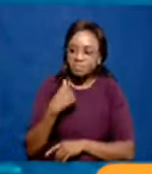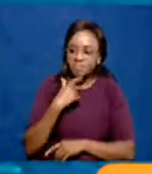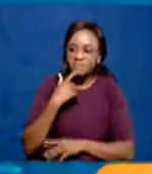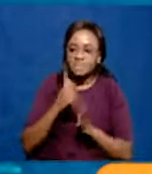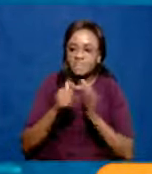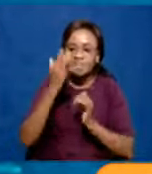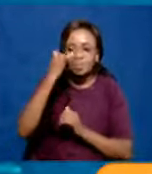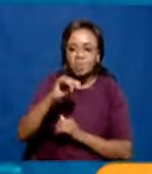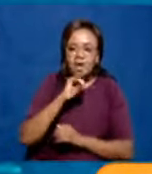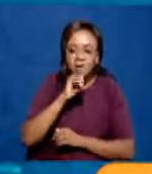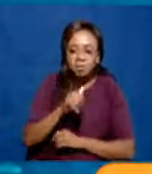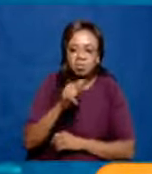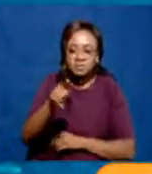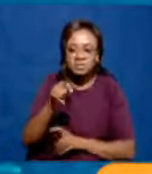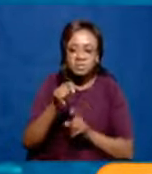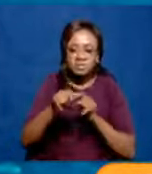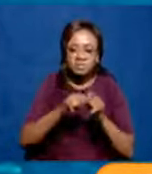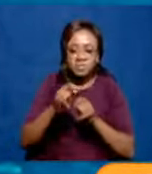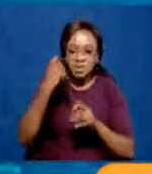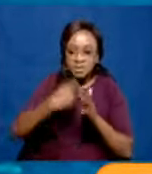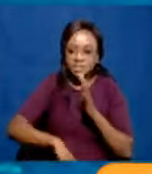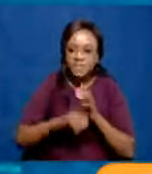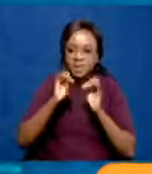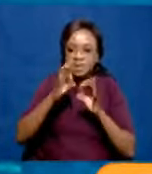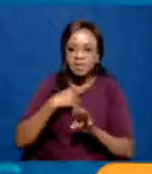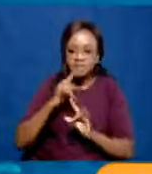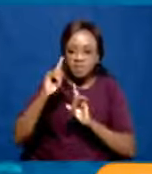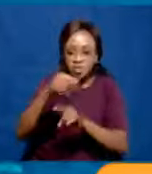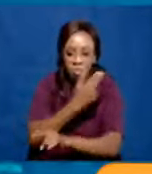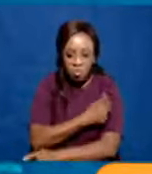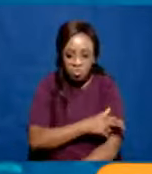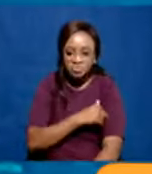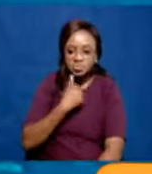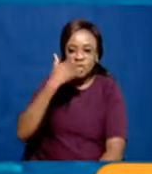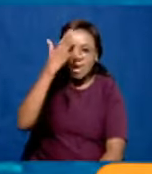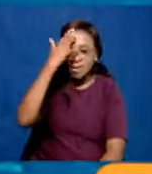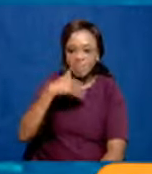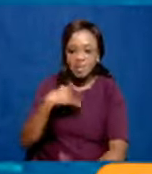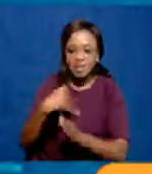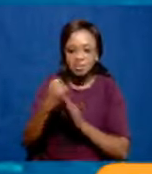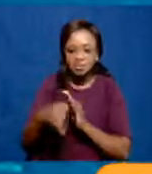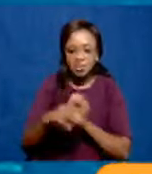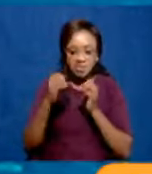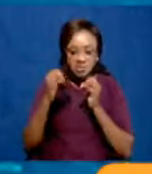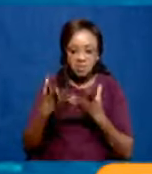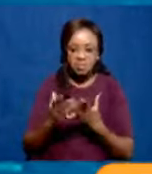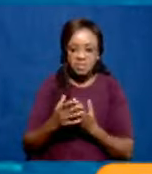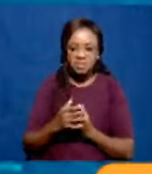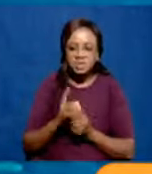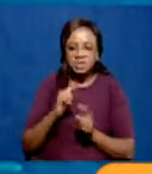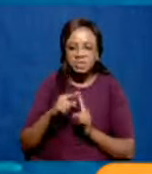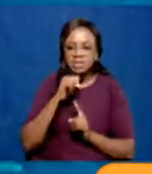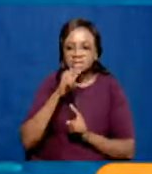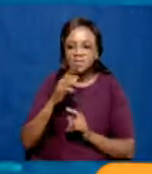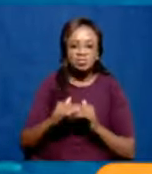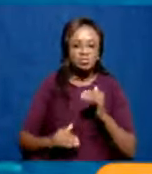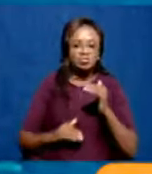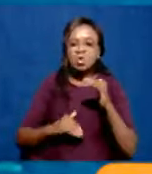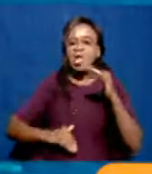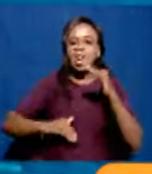come out with tariffs? So that I know when I go to the hospital, I know how much I'm covered. Okay. It just says that it's unlimited. You won't have